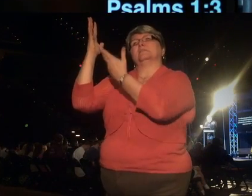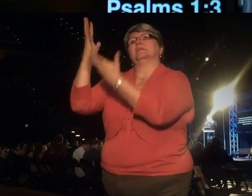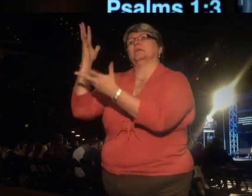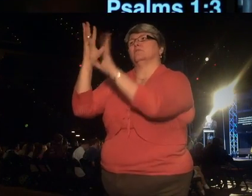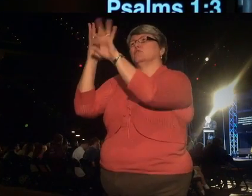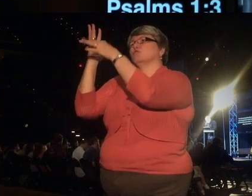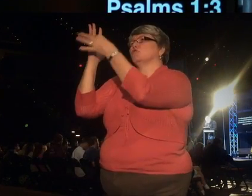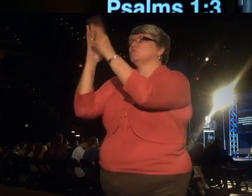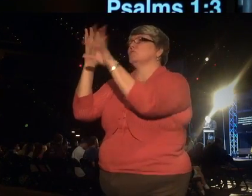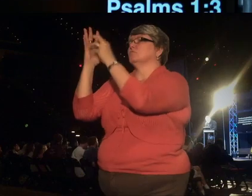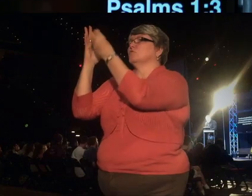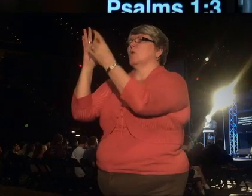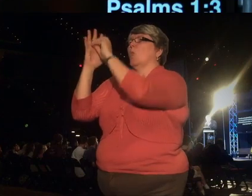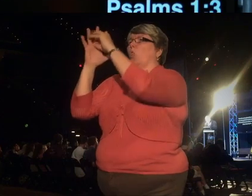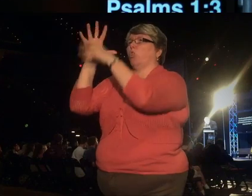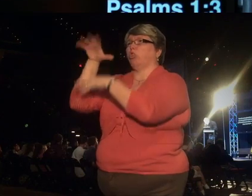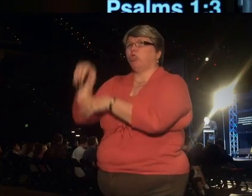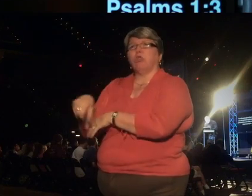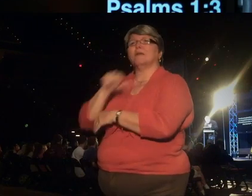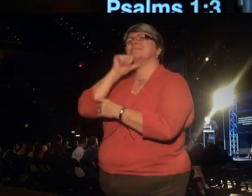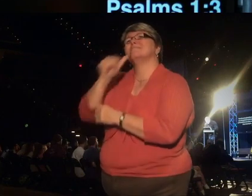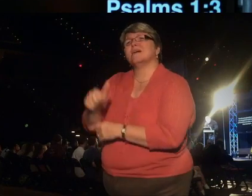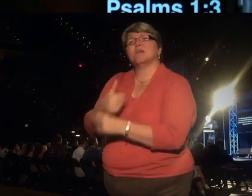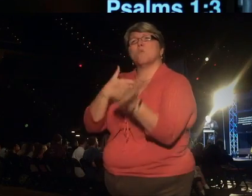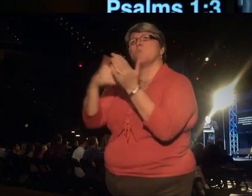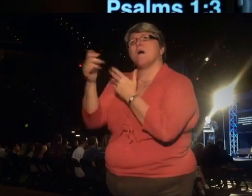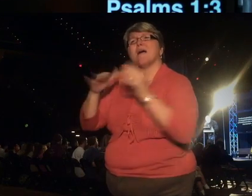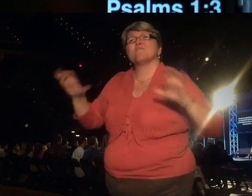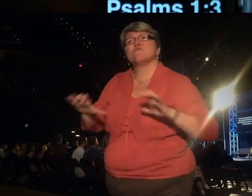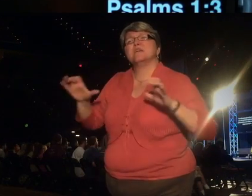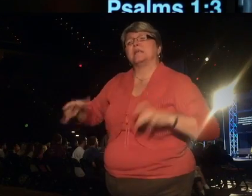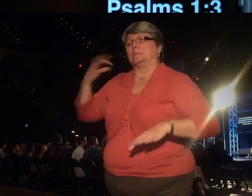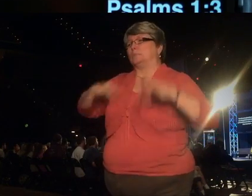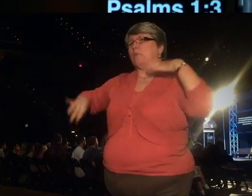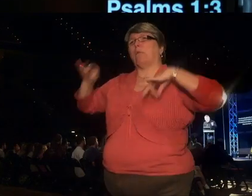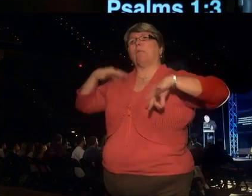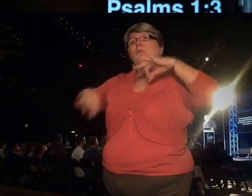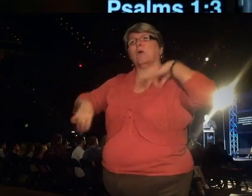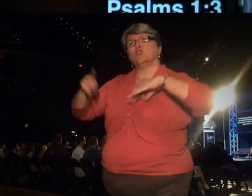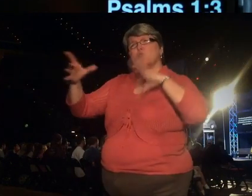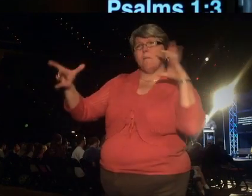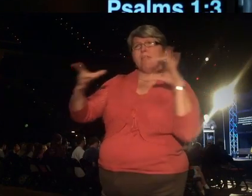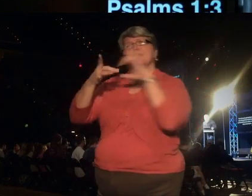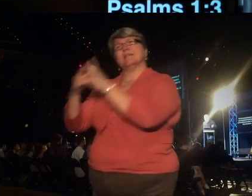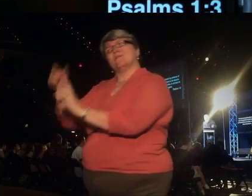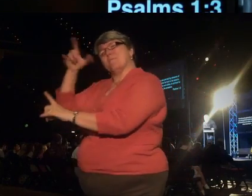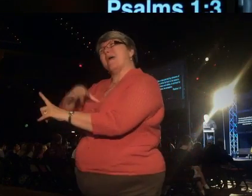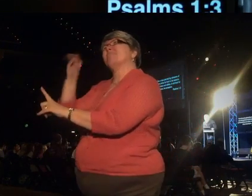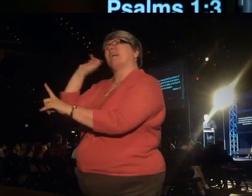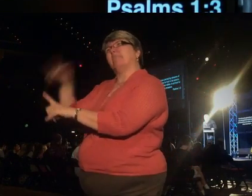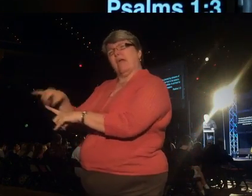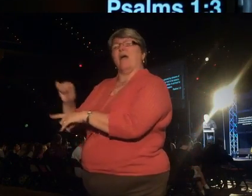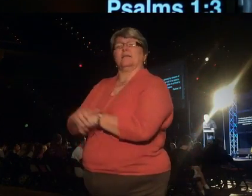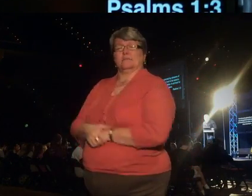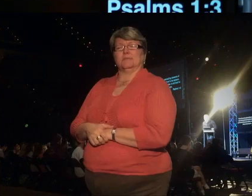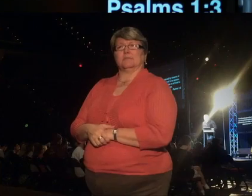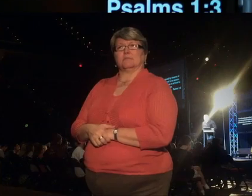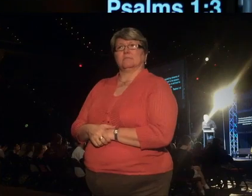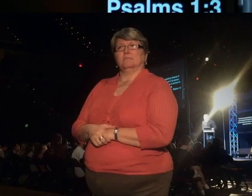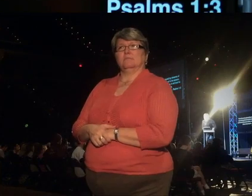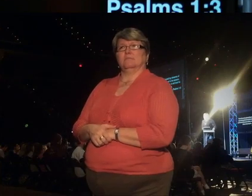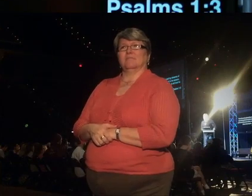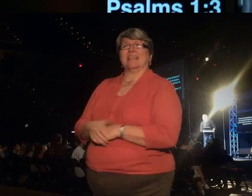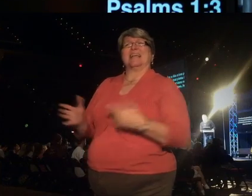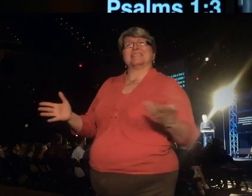leaf doesn't wither, and whatever he does, he prospers. You want to be linked up with a guy like that says there